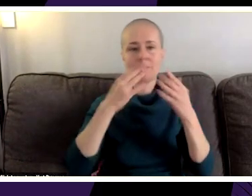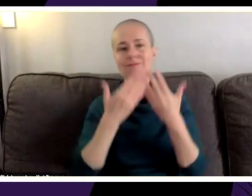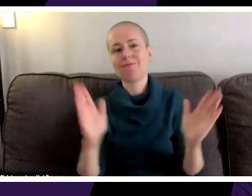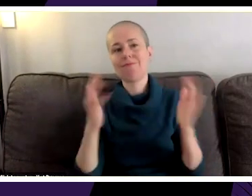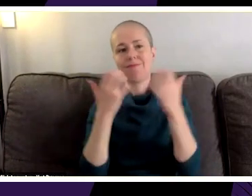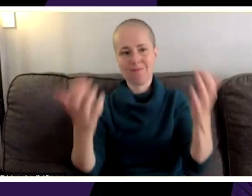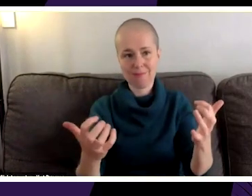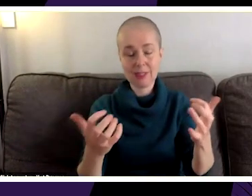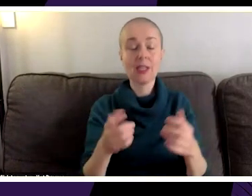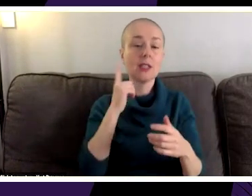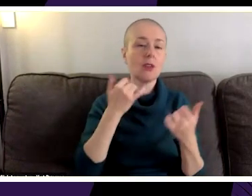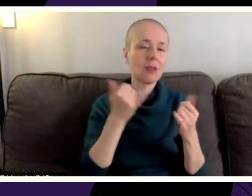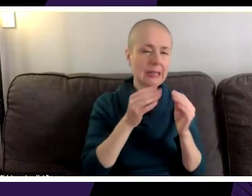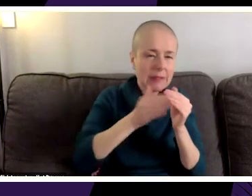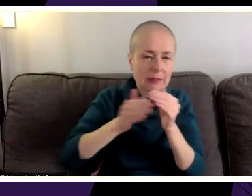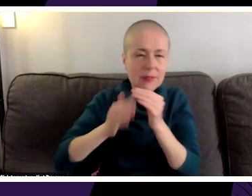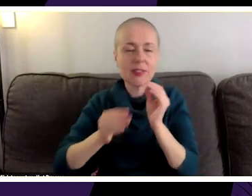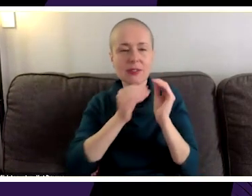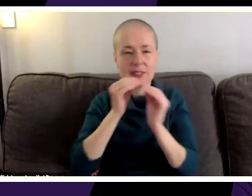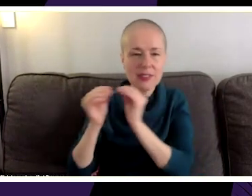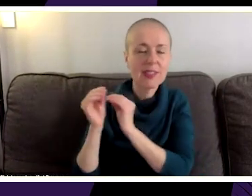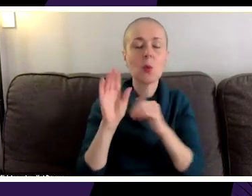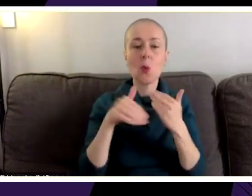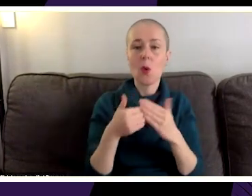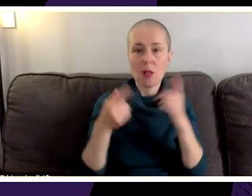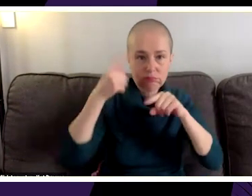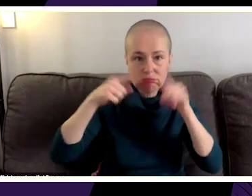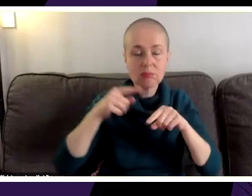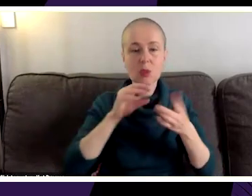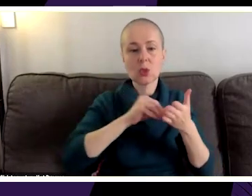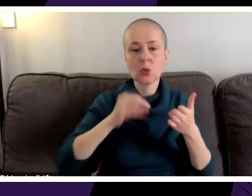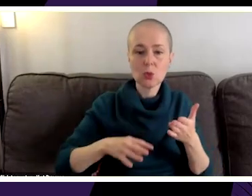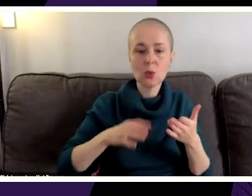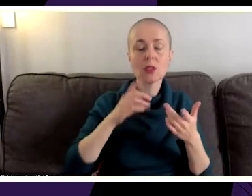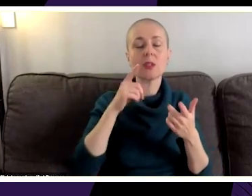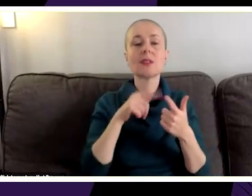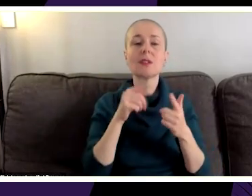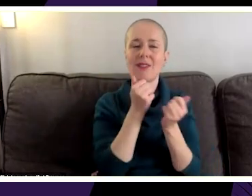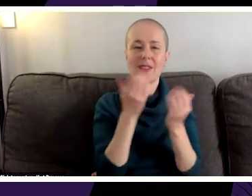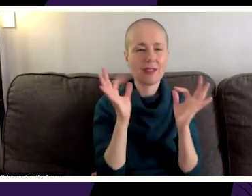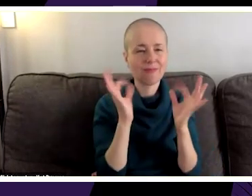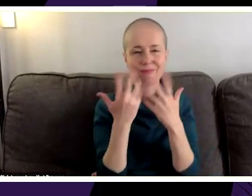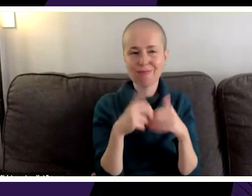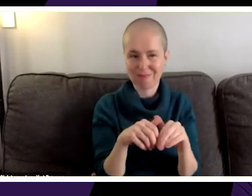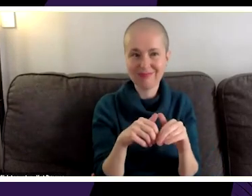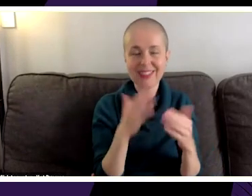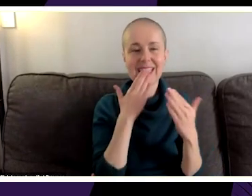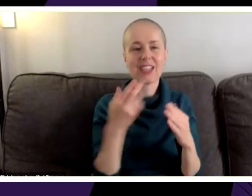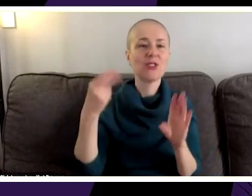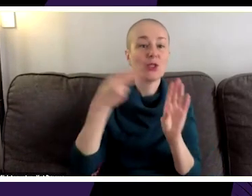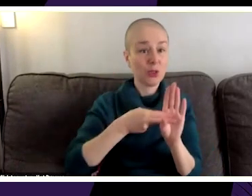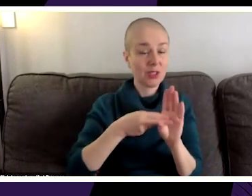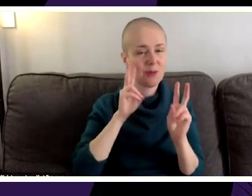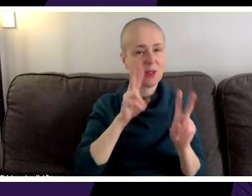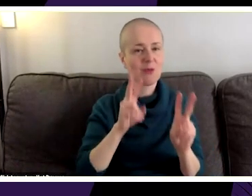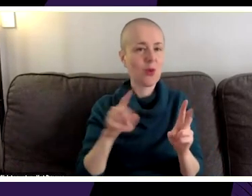finalizing our projection animations and coordinating with the students and other facilitators to ensure all elements of the production blend smoothly. Thank you for joining us, and we look forward